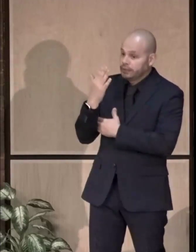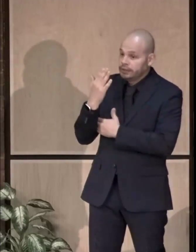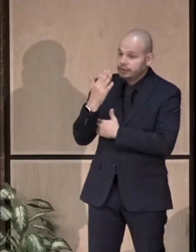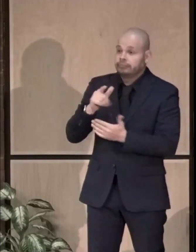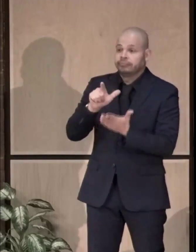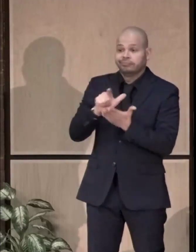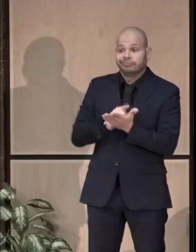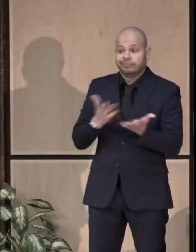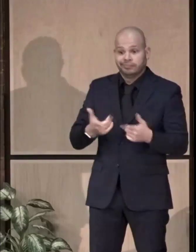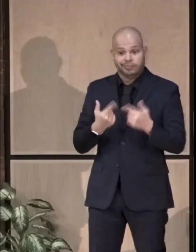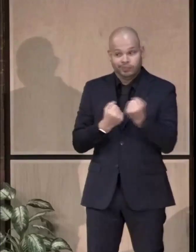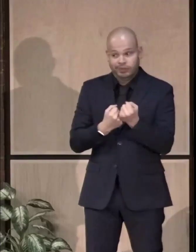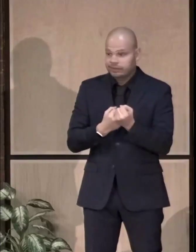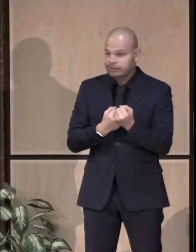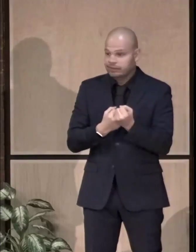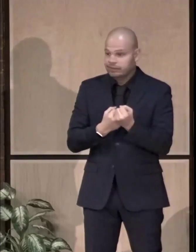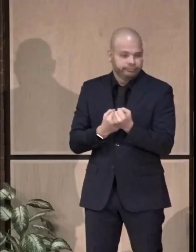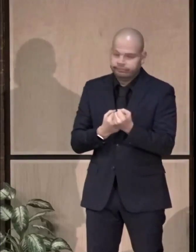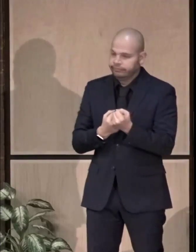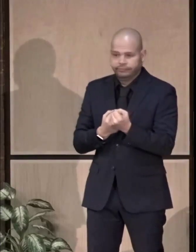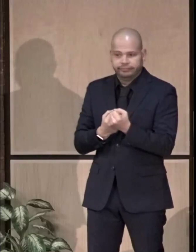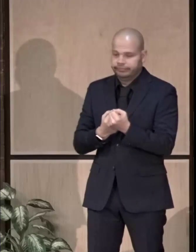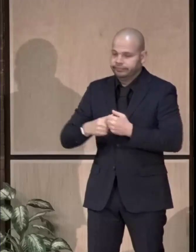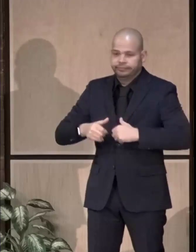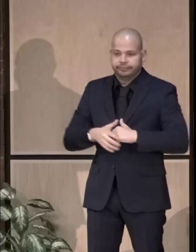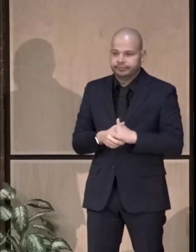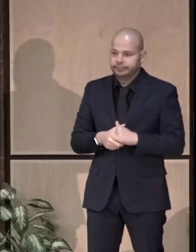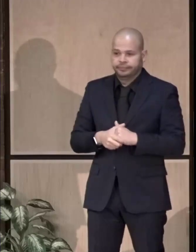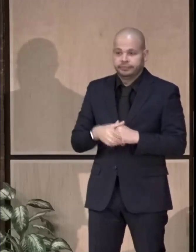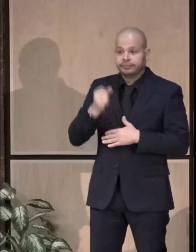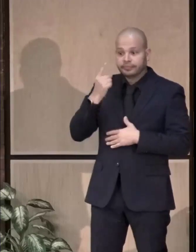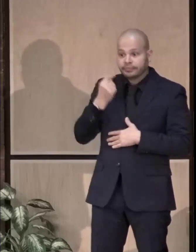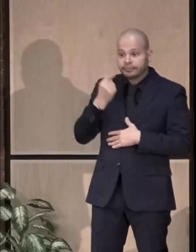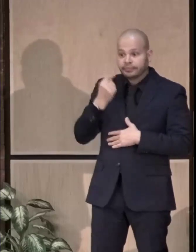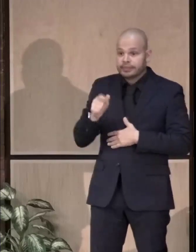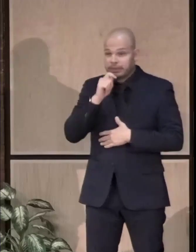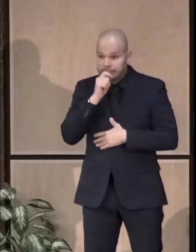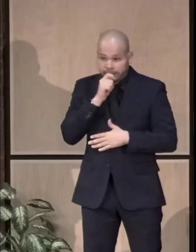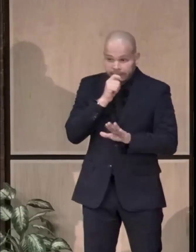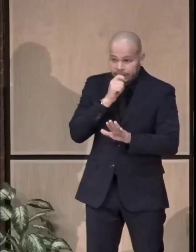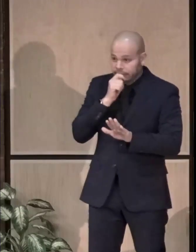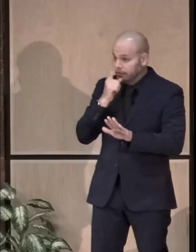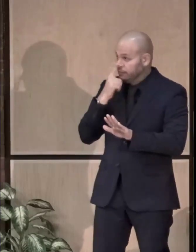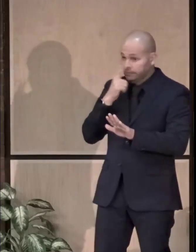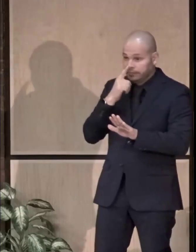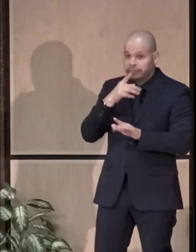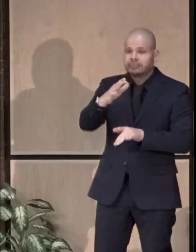sir. I think there's a problem with the microphone. Can you hear me? Can you get that closer to